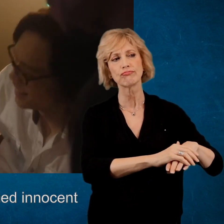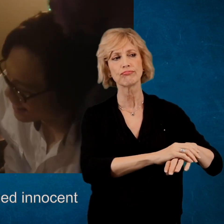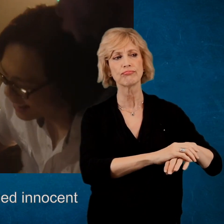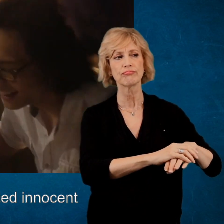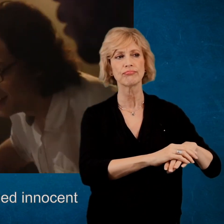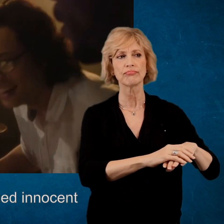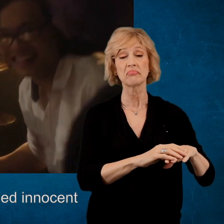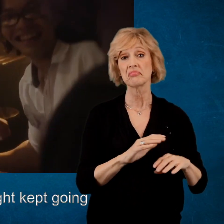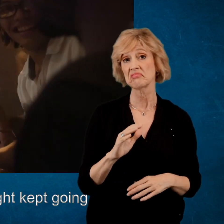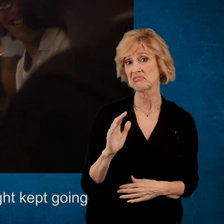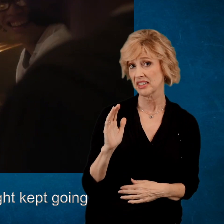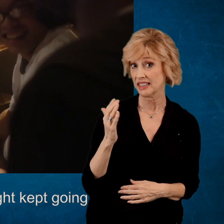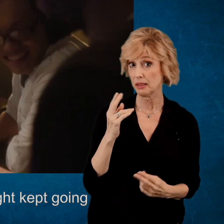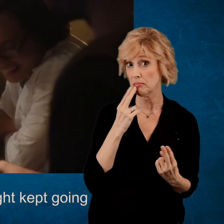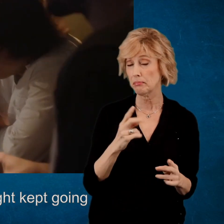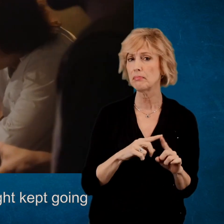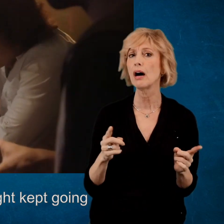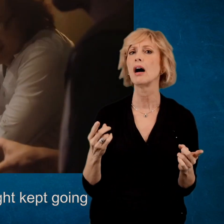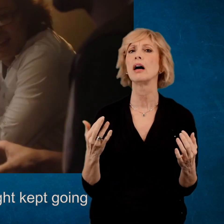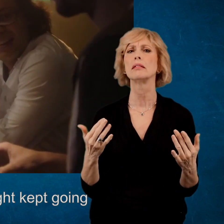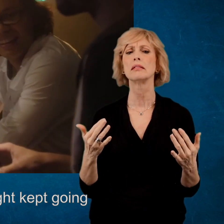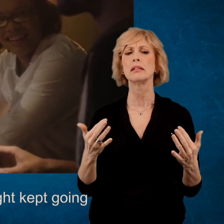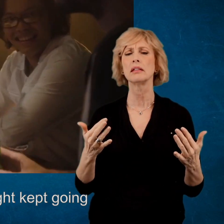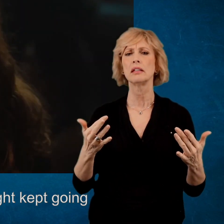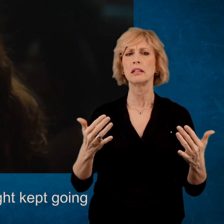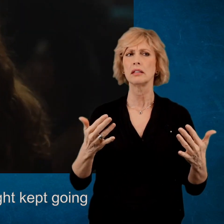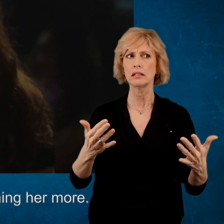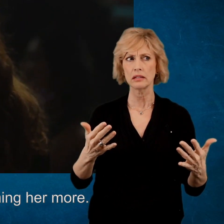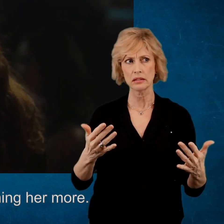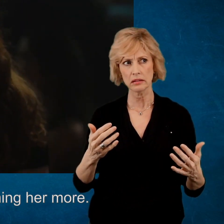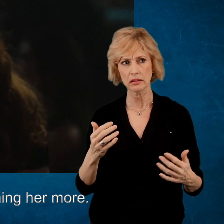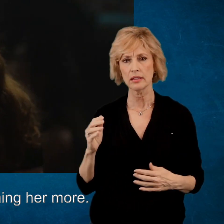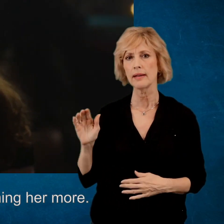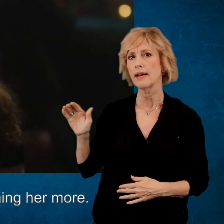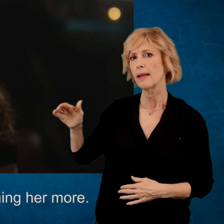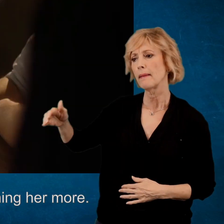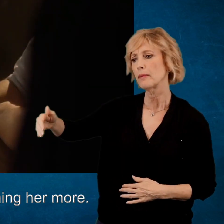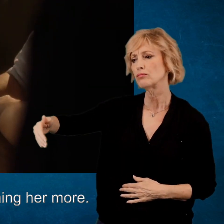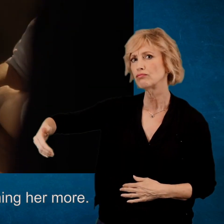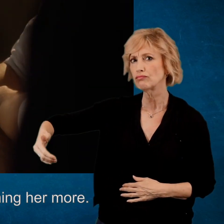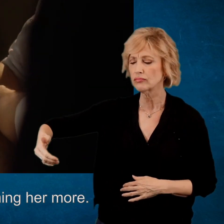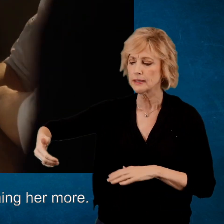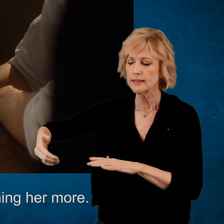it seemed innocent, but as the night kept going, he kept touching her